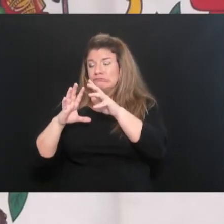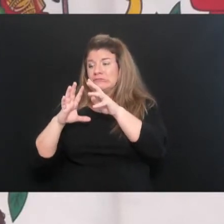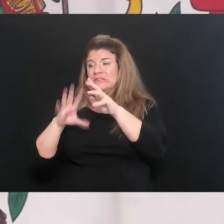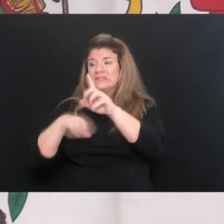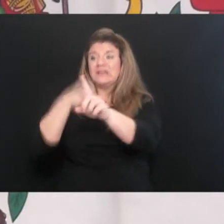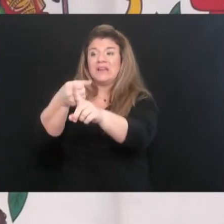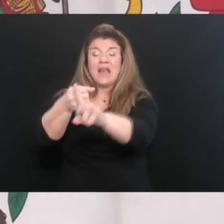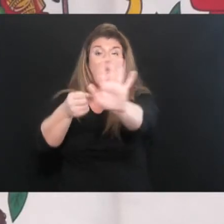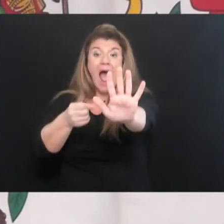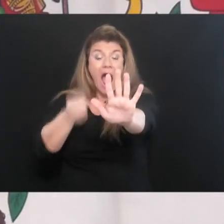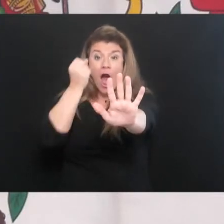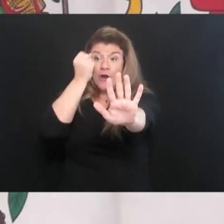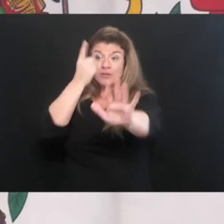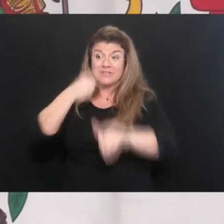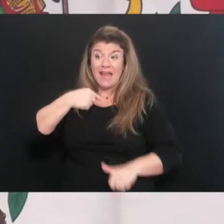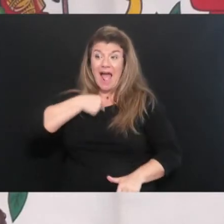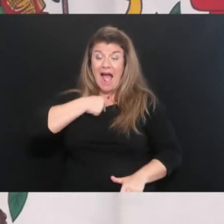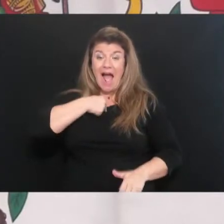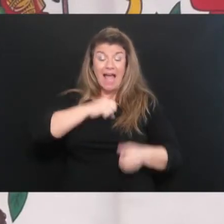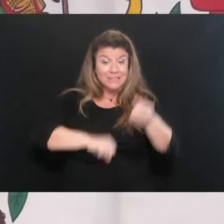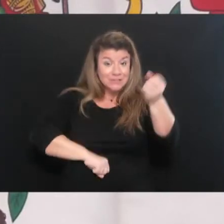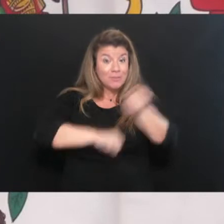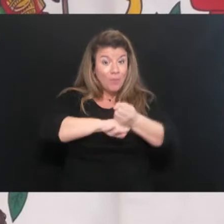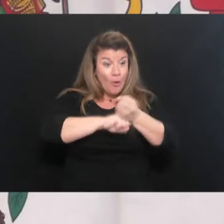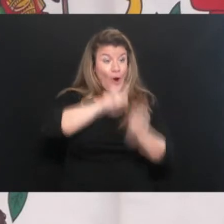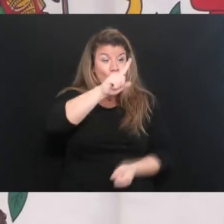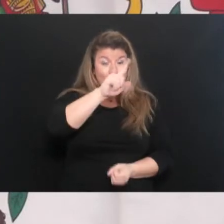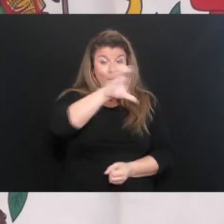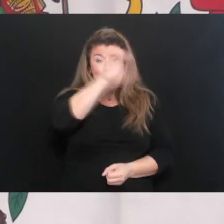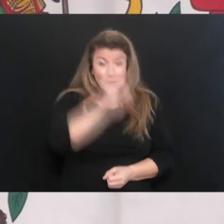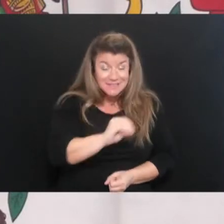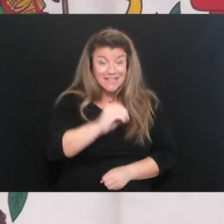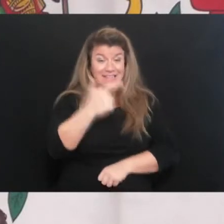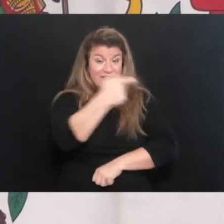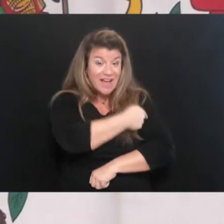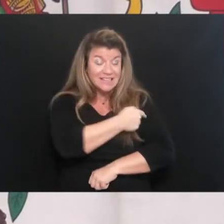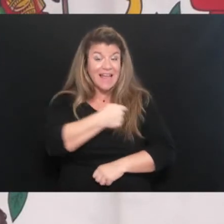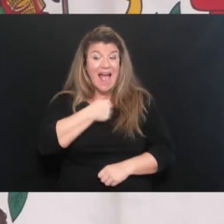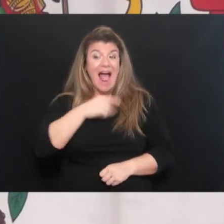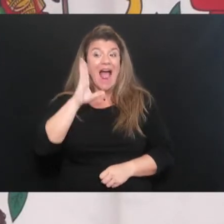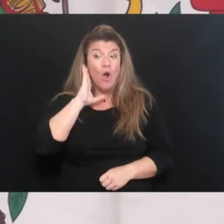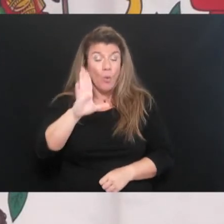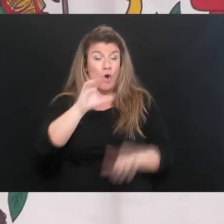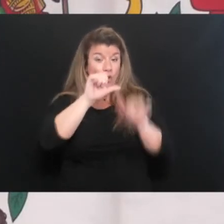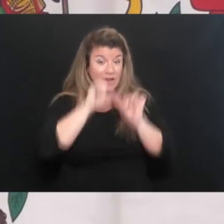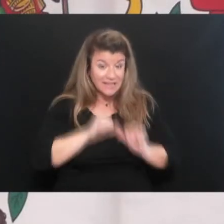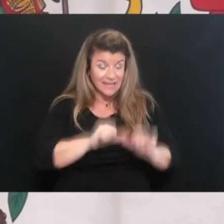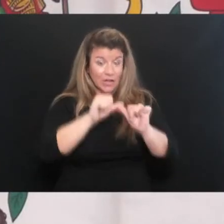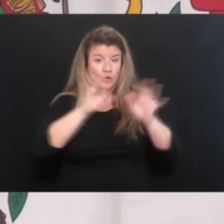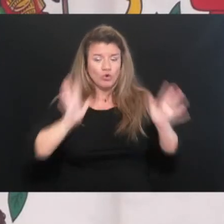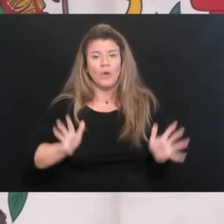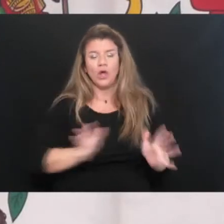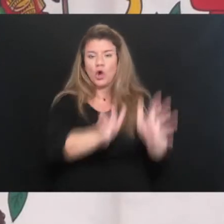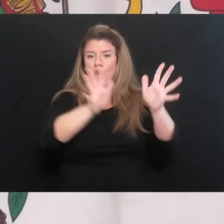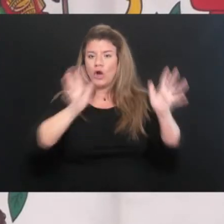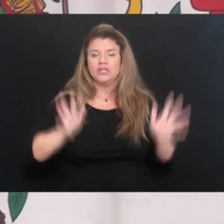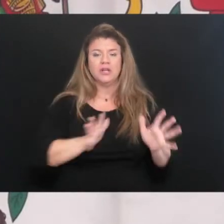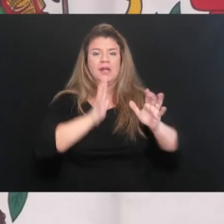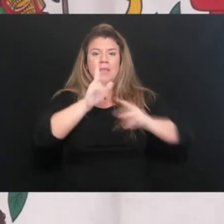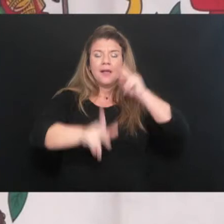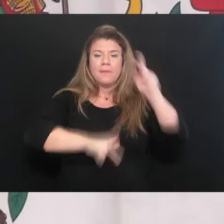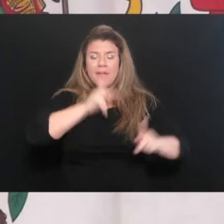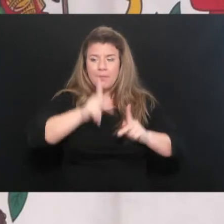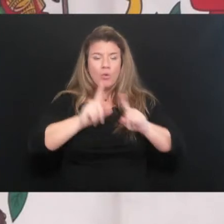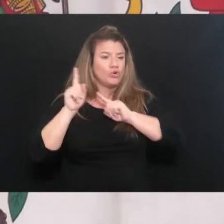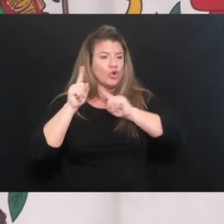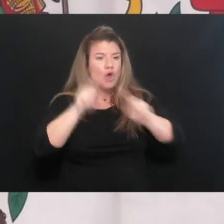wholeheartedly support the vaccines. I will continue to absolutely encourage in every way for people to take